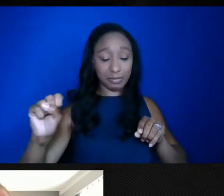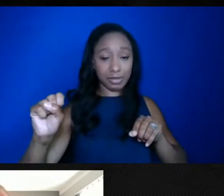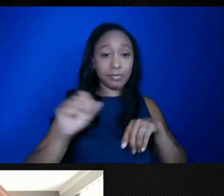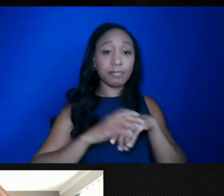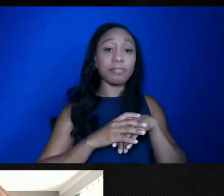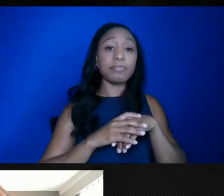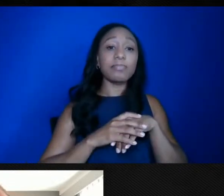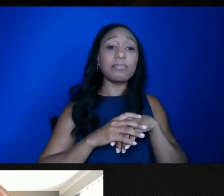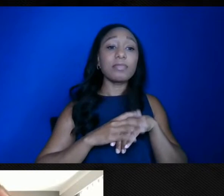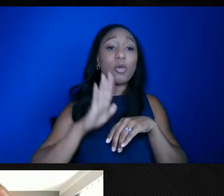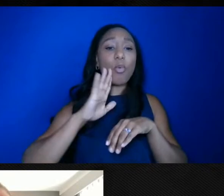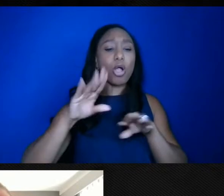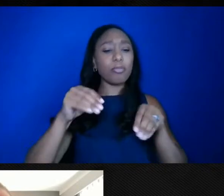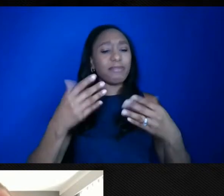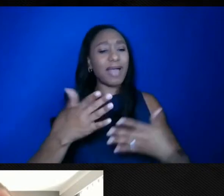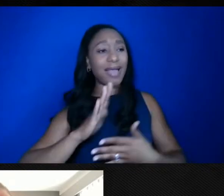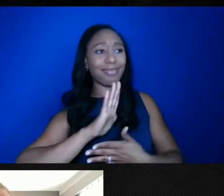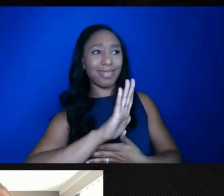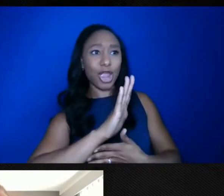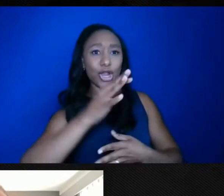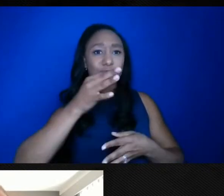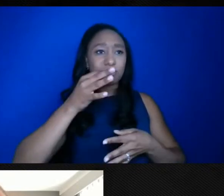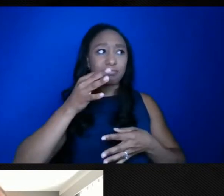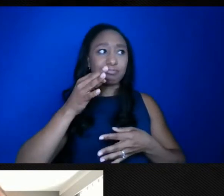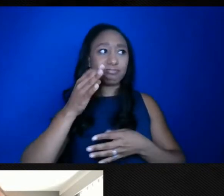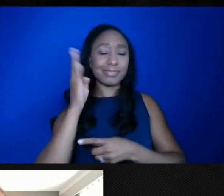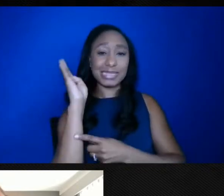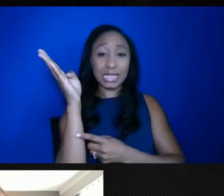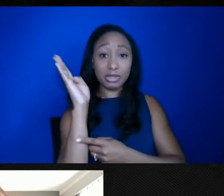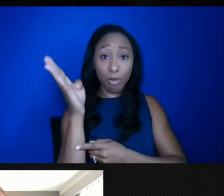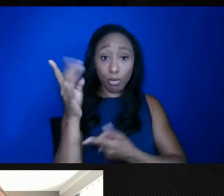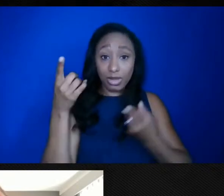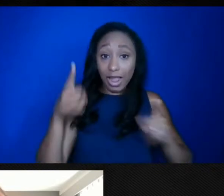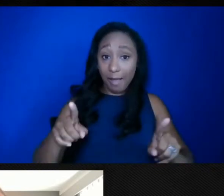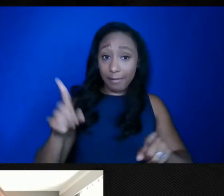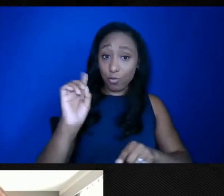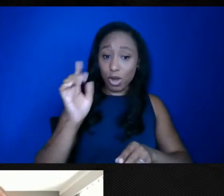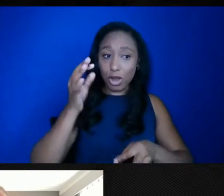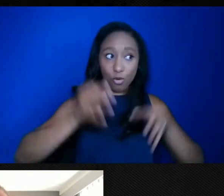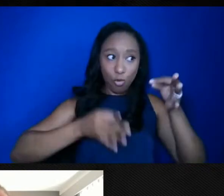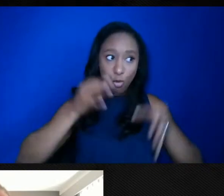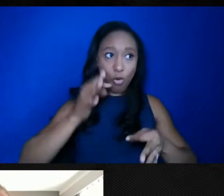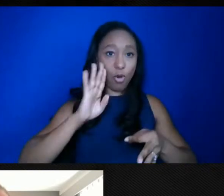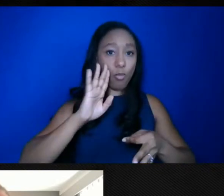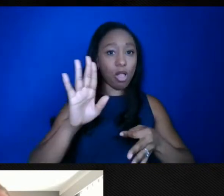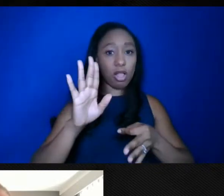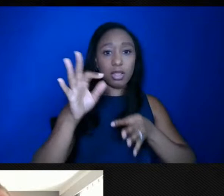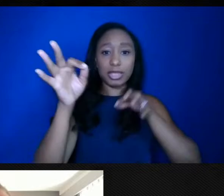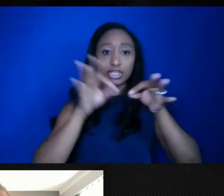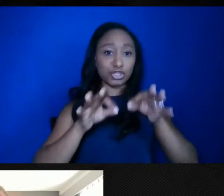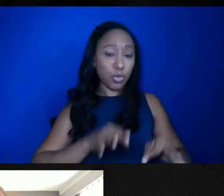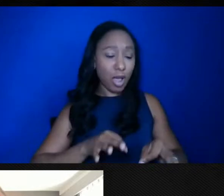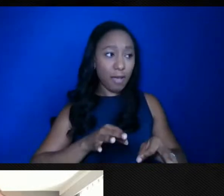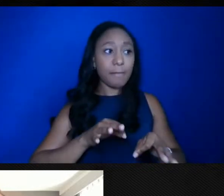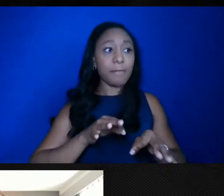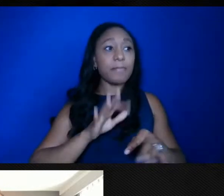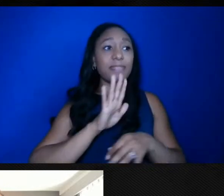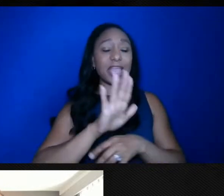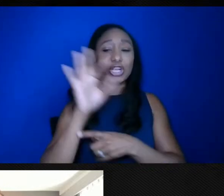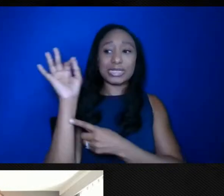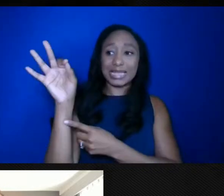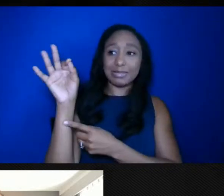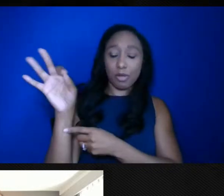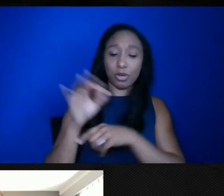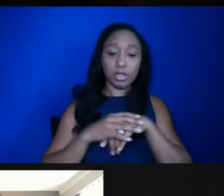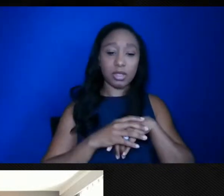court in which they'd describe their kidnapping experience. But neither boy dwelled on the journey